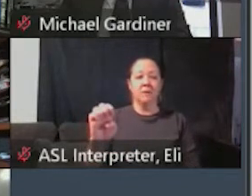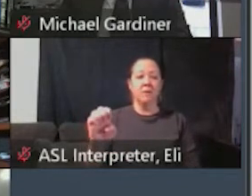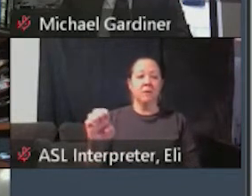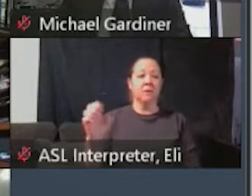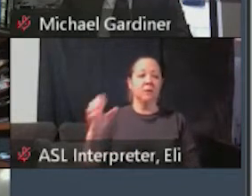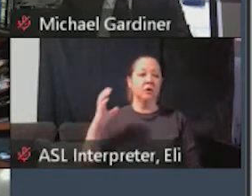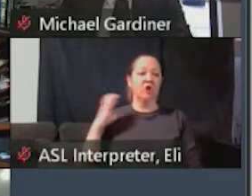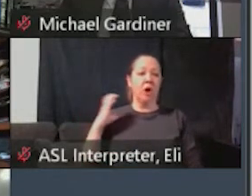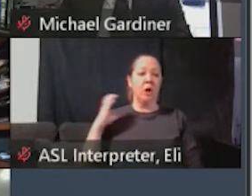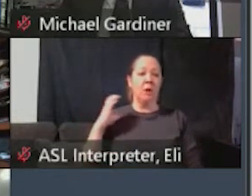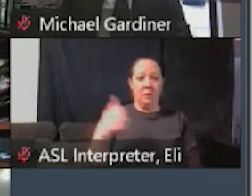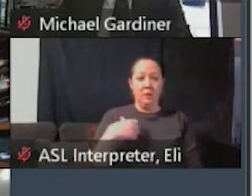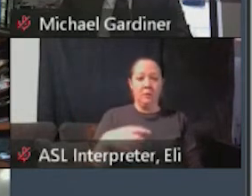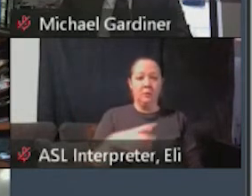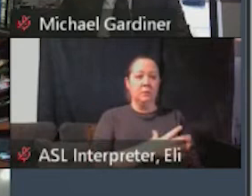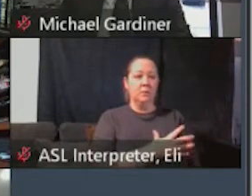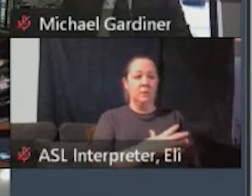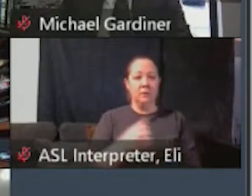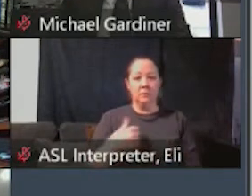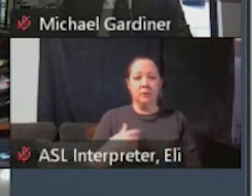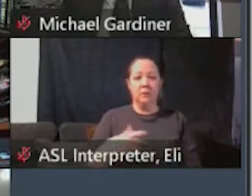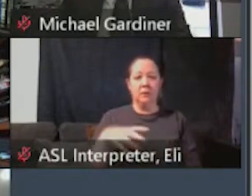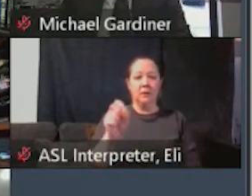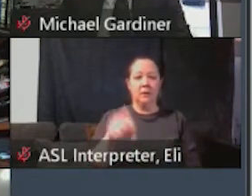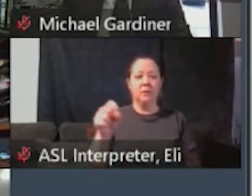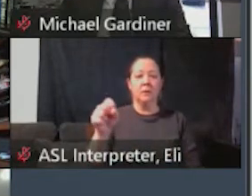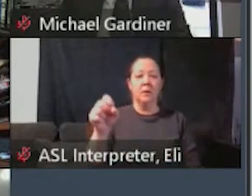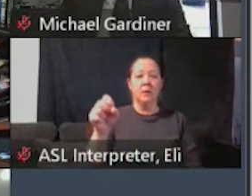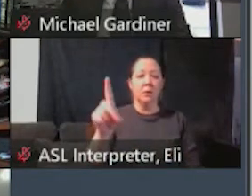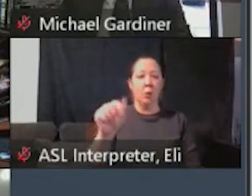Commissioner Dorner? Vote aye. Commissioner Giraldo?